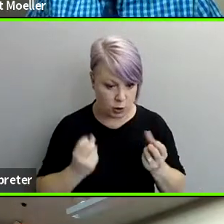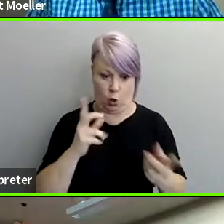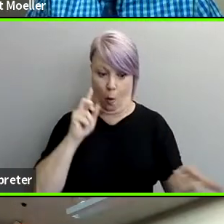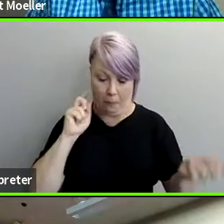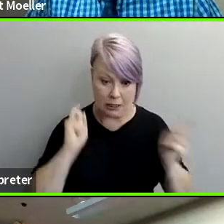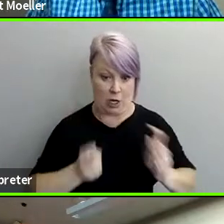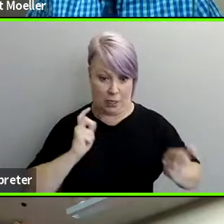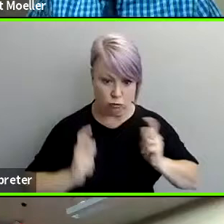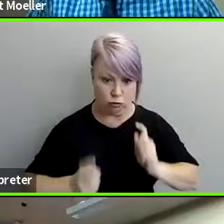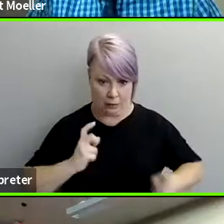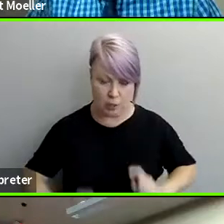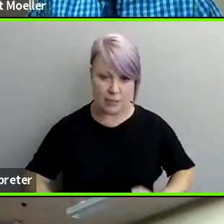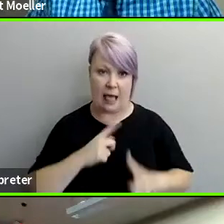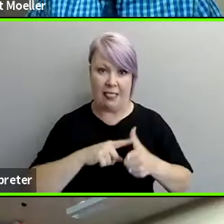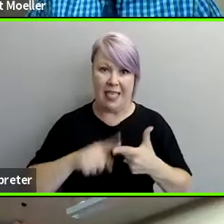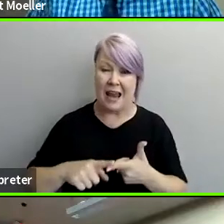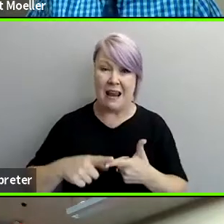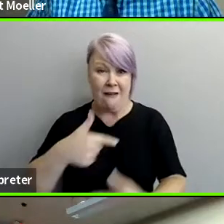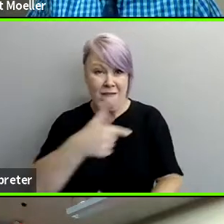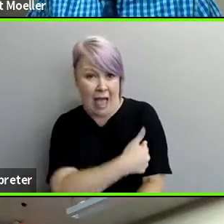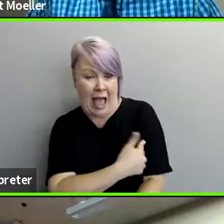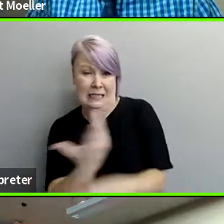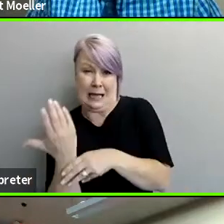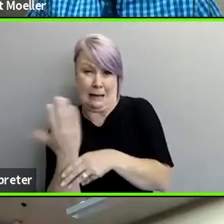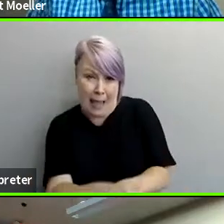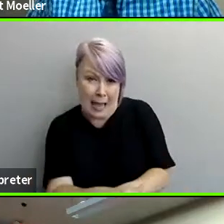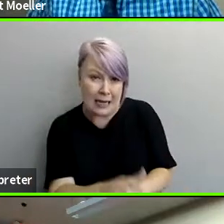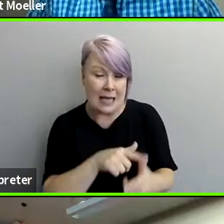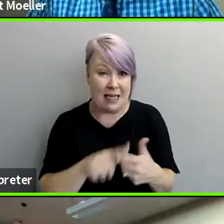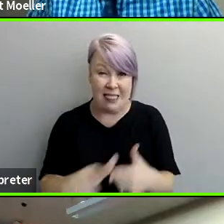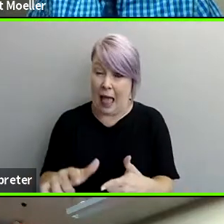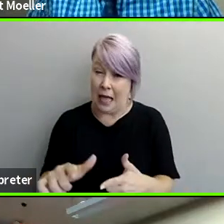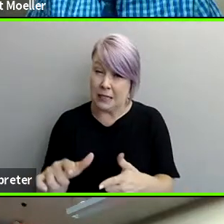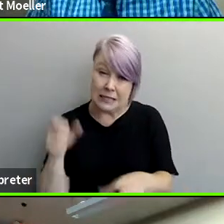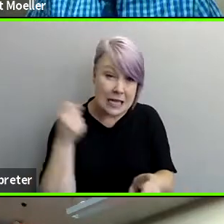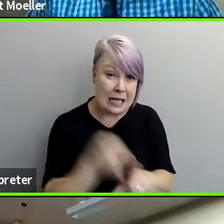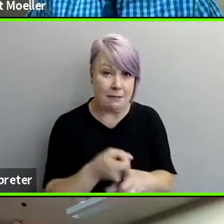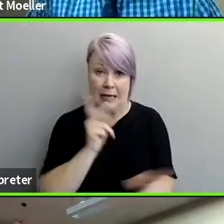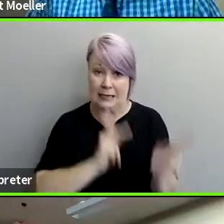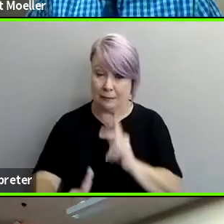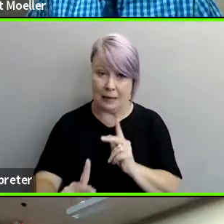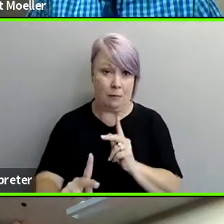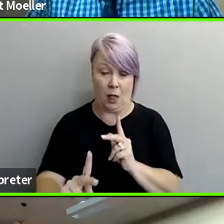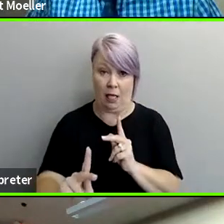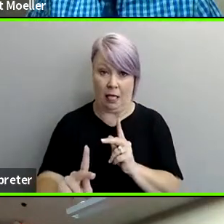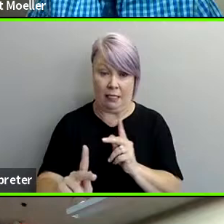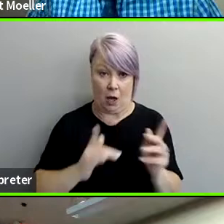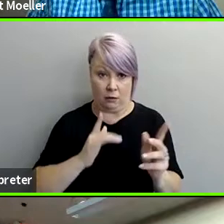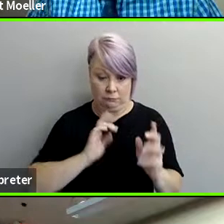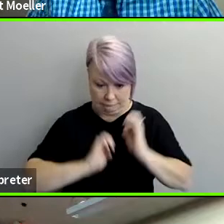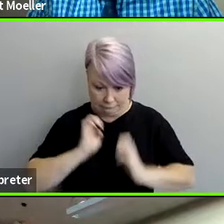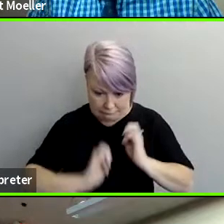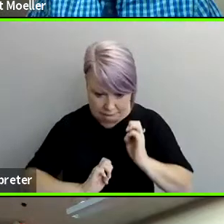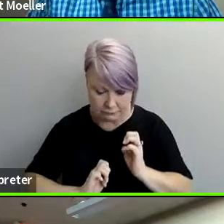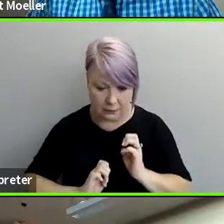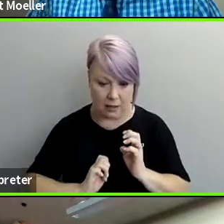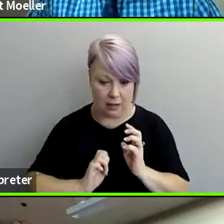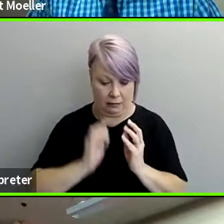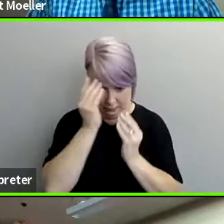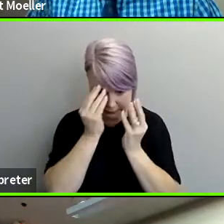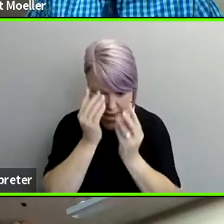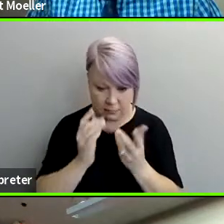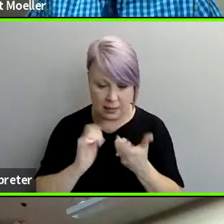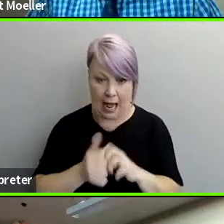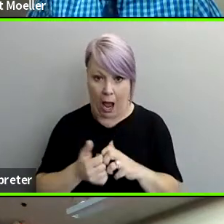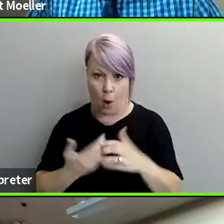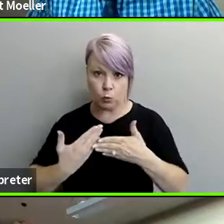we're talking about the vaccine mandates in certain districts, it's also impacting people's psyches and how they're addressing coming to work every